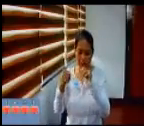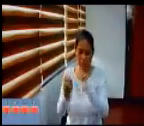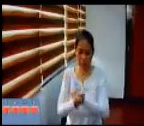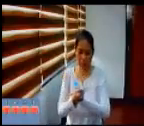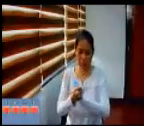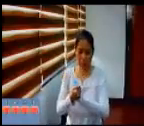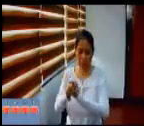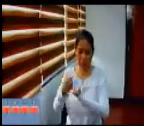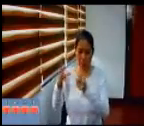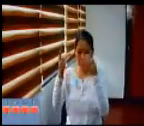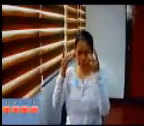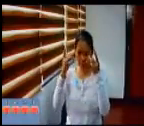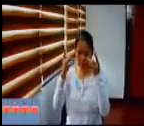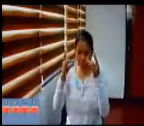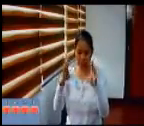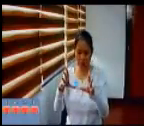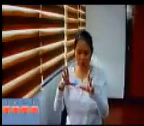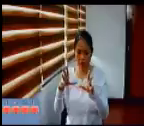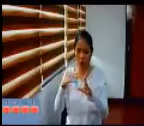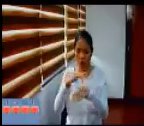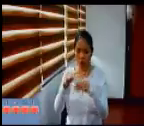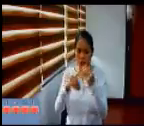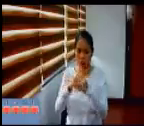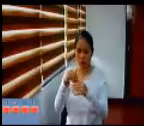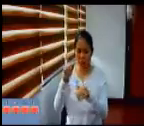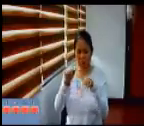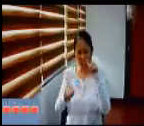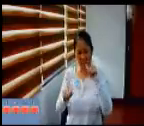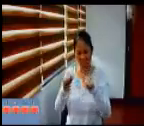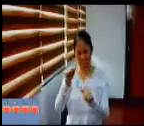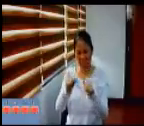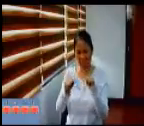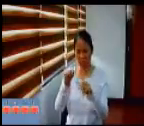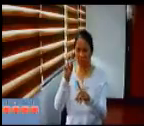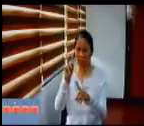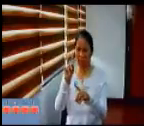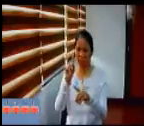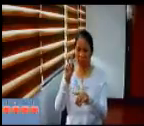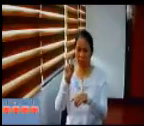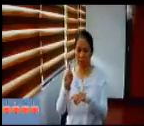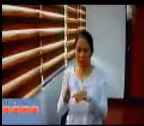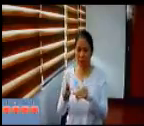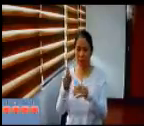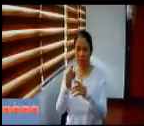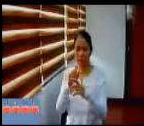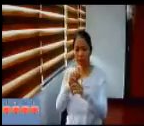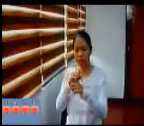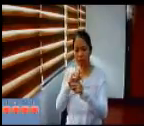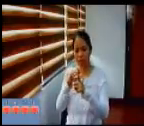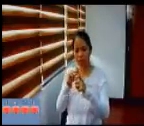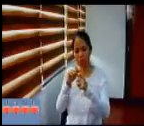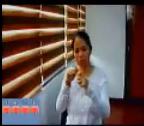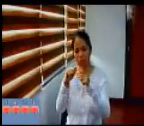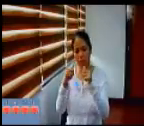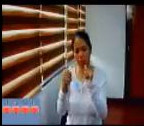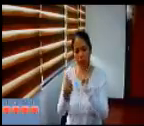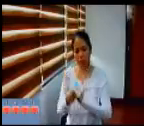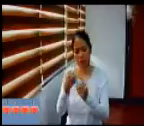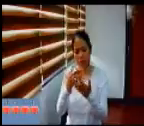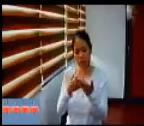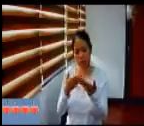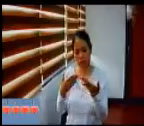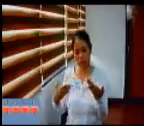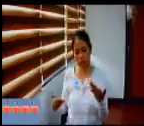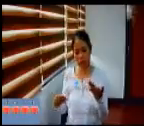therefore, these uncertainties need to be reconverted back, you know, into things that they can